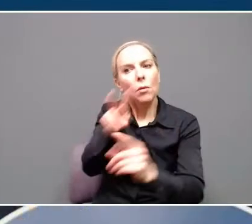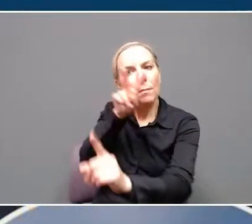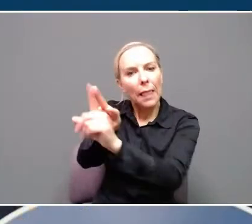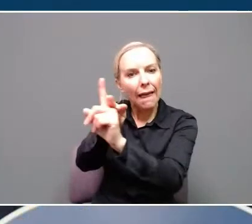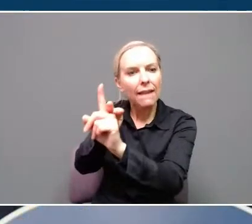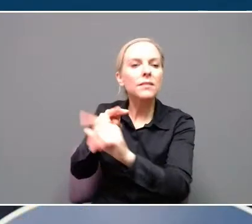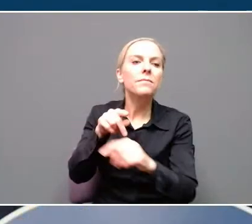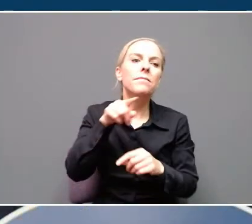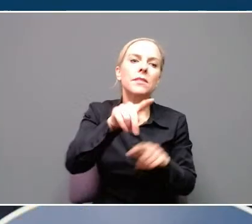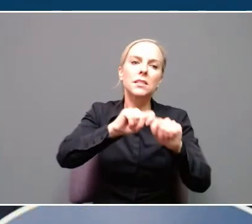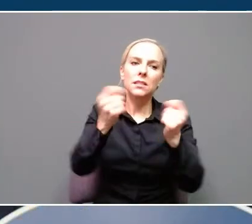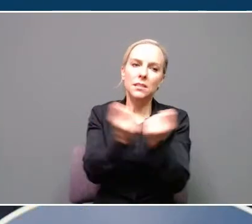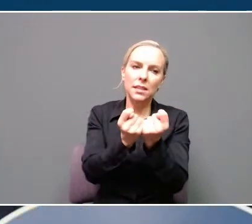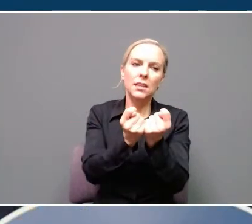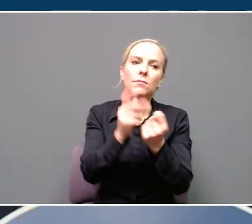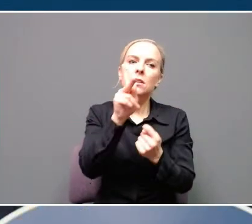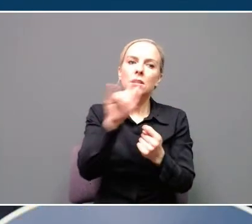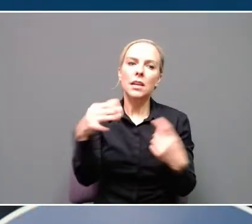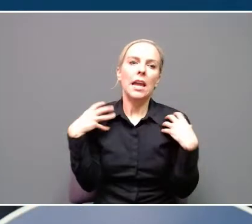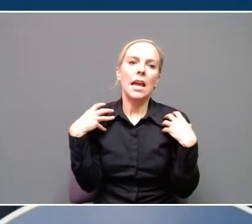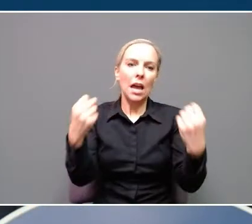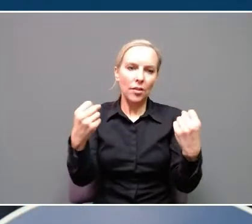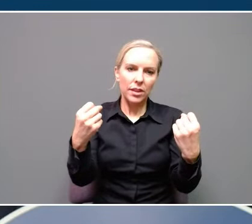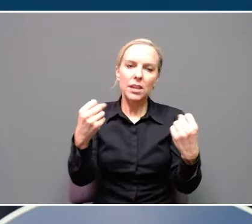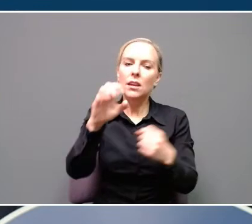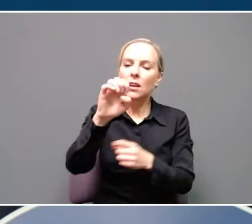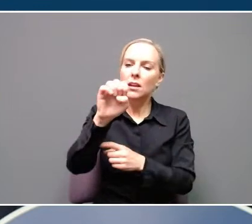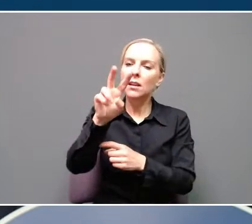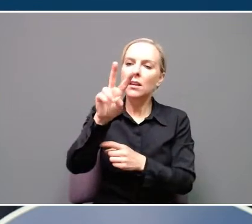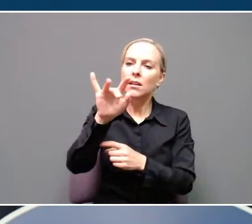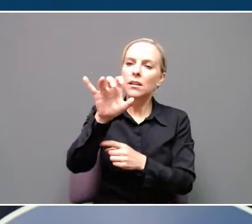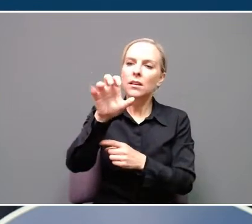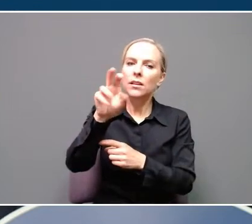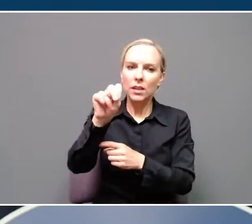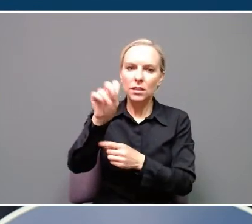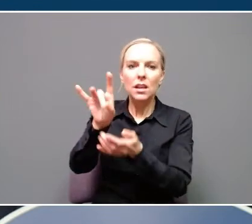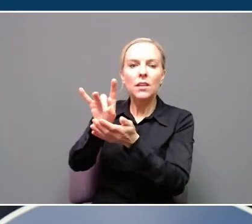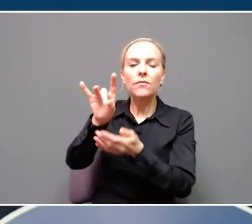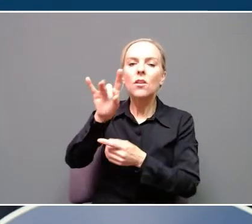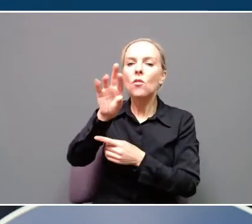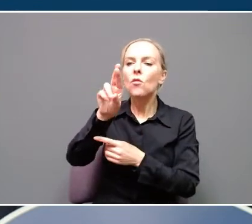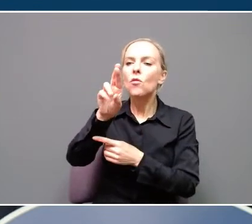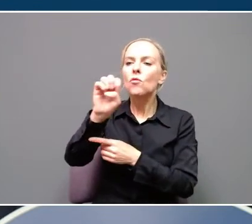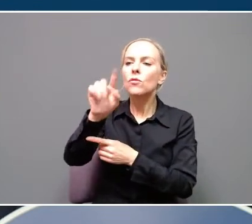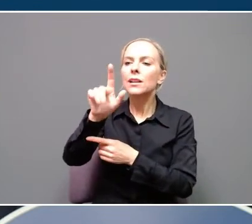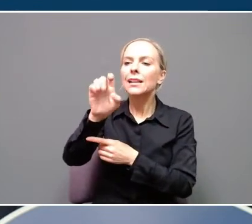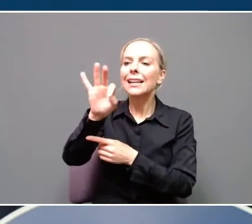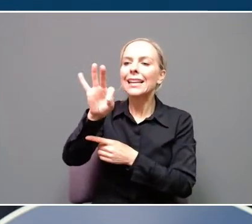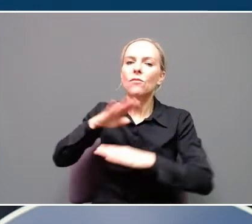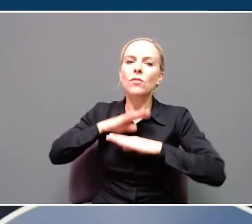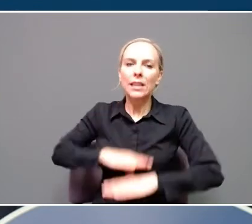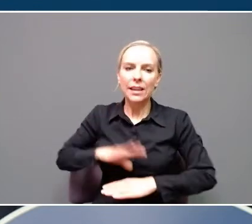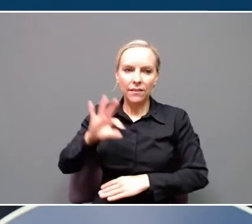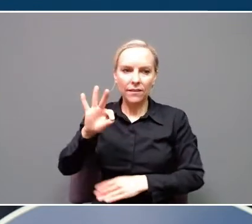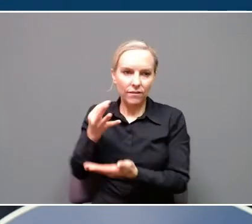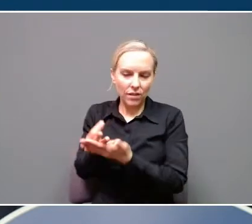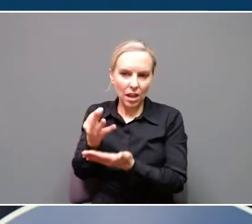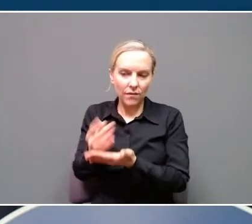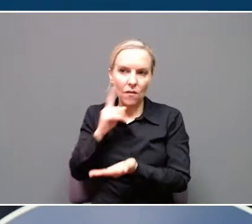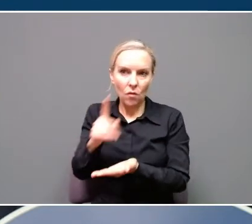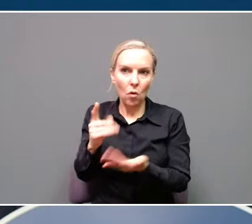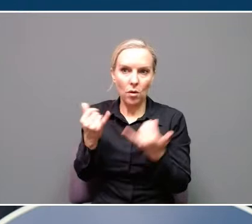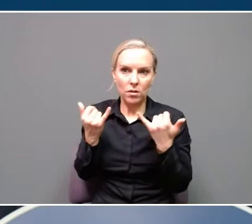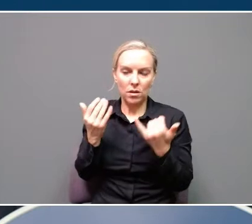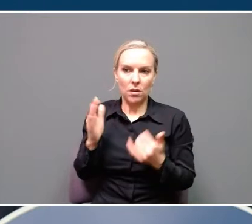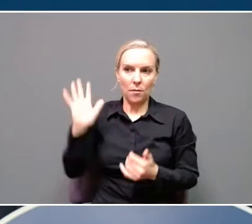Healthy at Home Eviction Relief Fund that can help with both past and future rent. It's the Homeowners